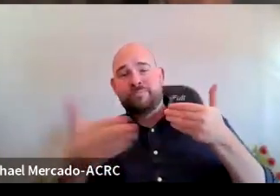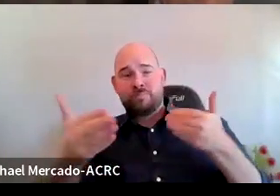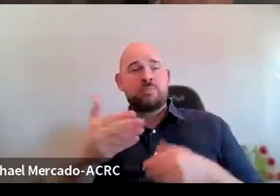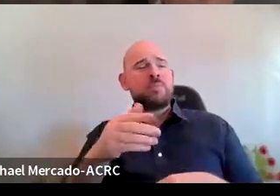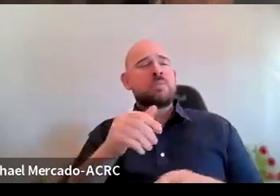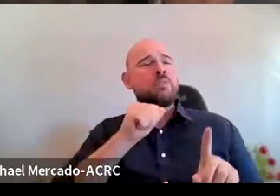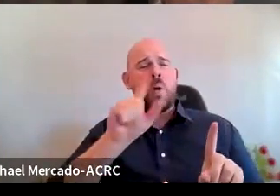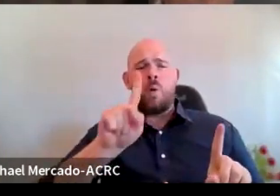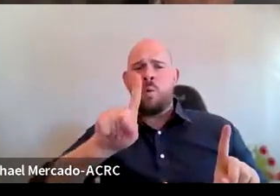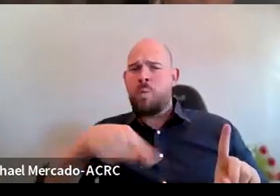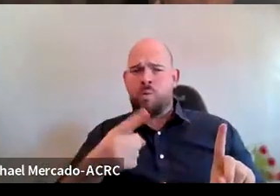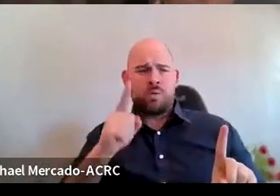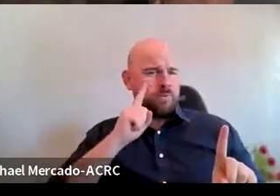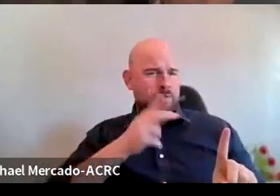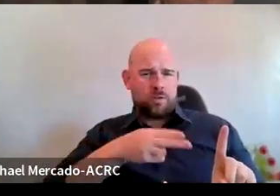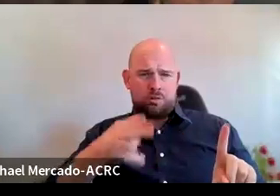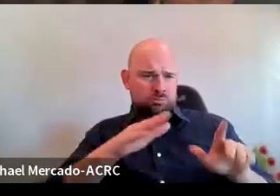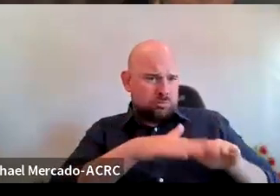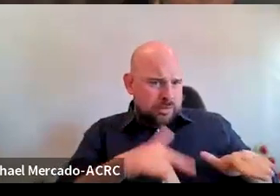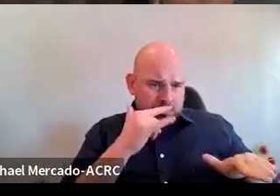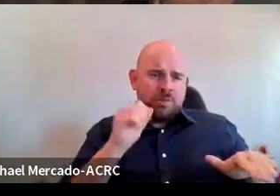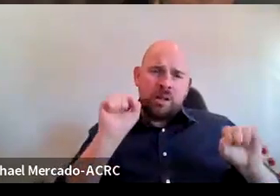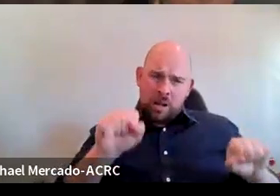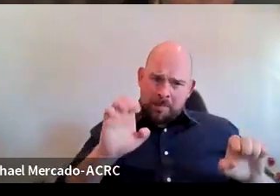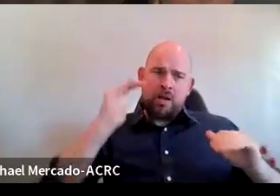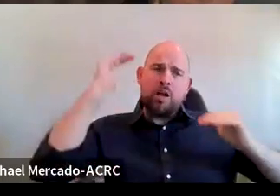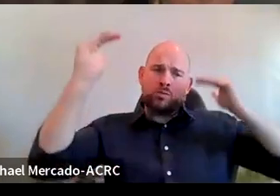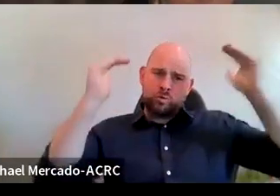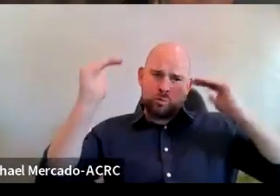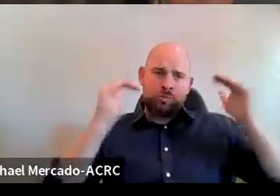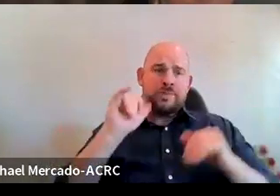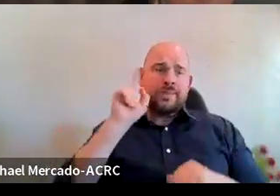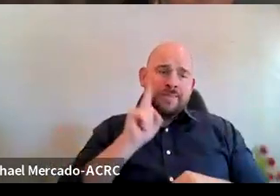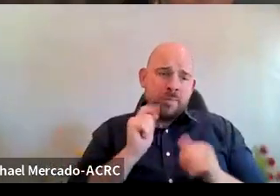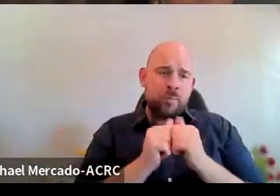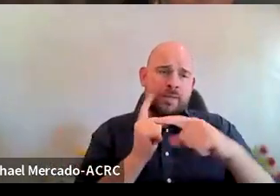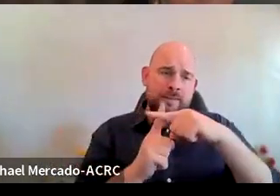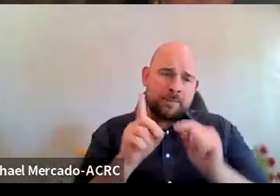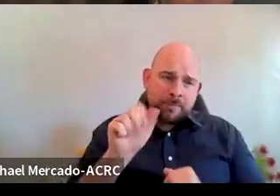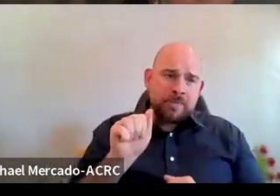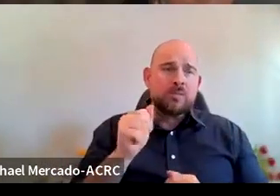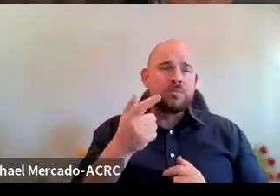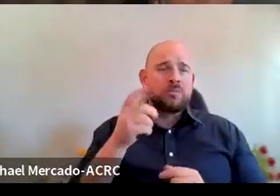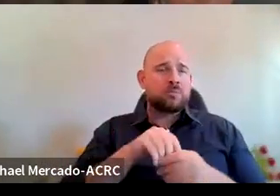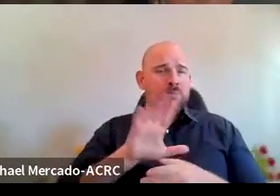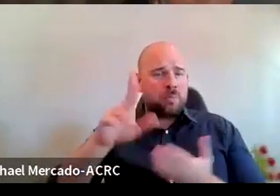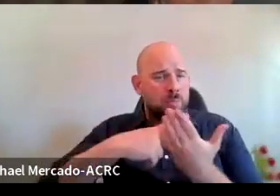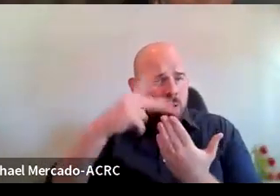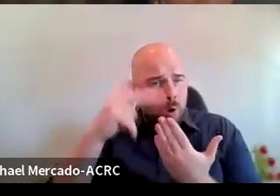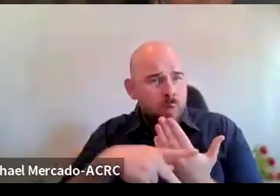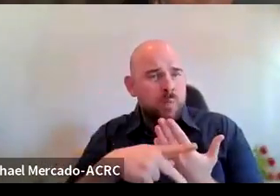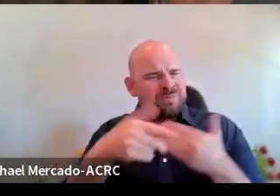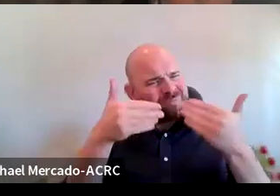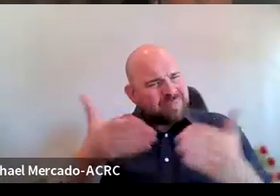are many movies now that can be shown to show that there are successful deaf and hard of hearing adults out there. And so that kids can